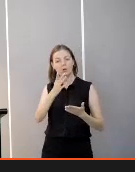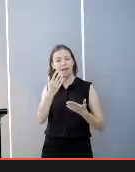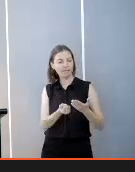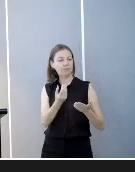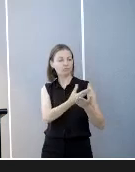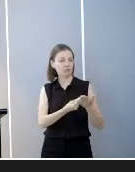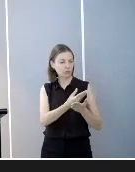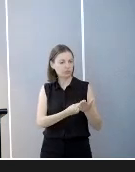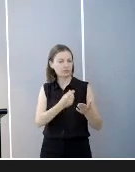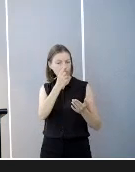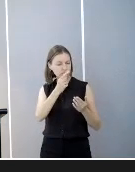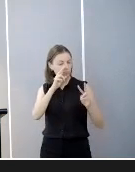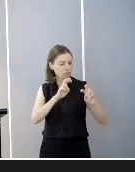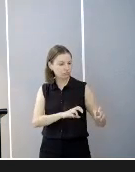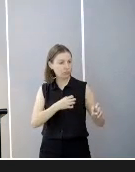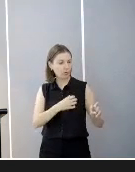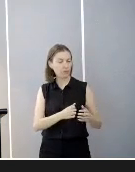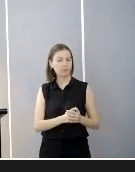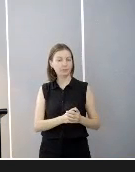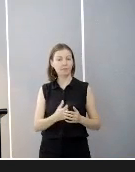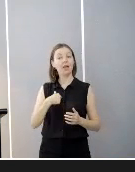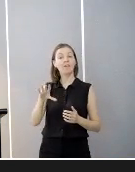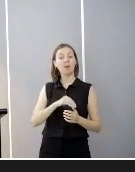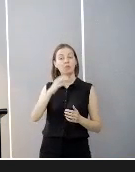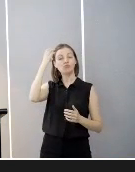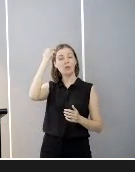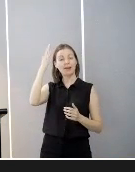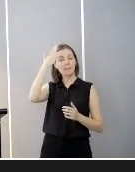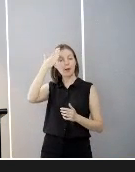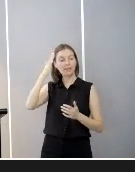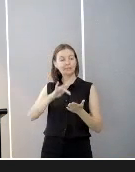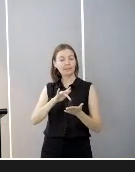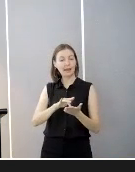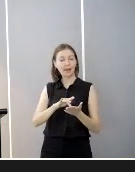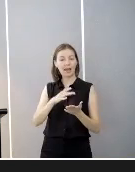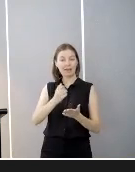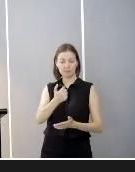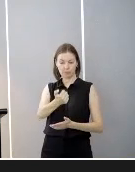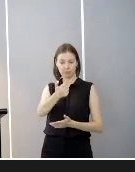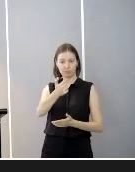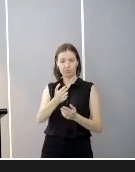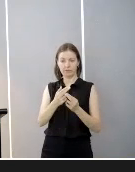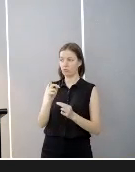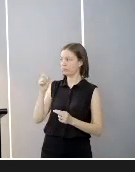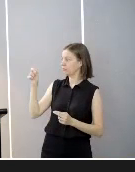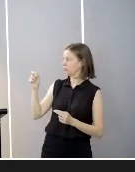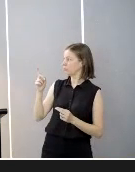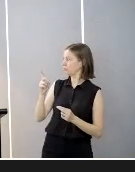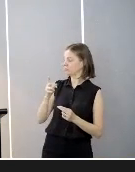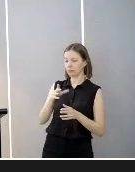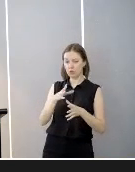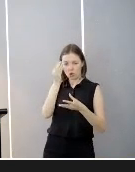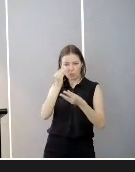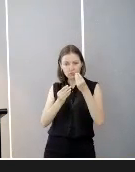please. So I come from the Brain and Mind Center. There's a QR code here if anyone wants to scan this to get a sense of what our team